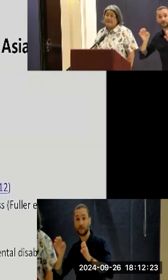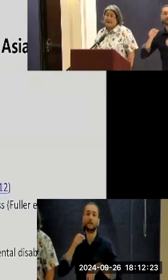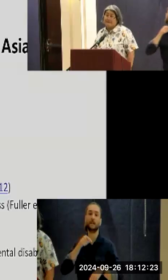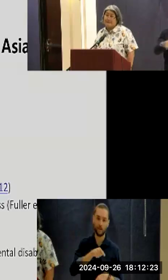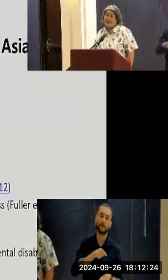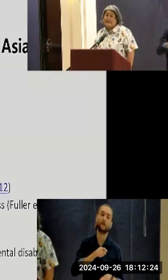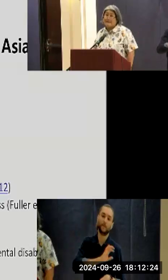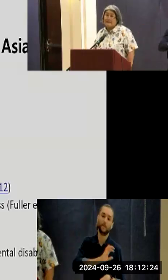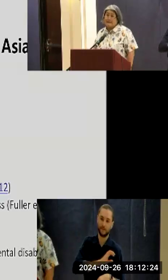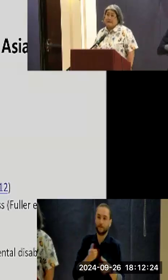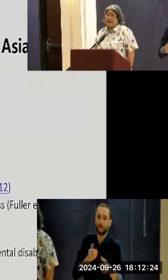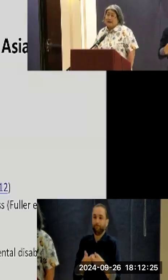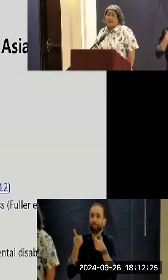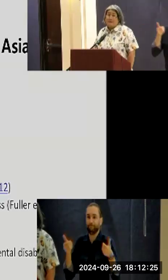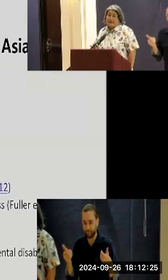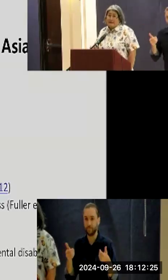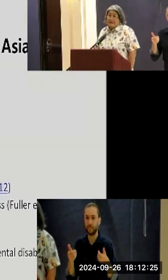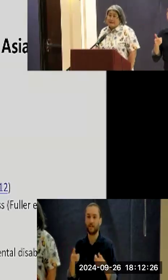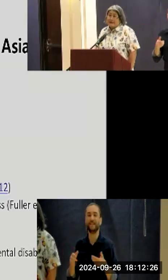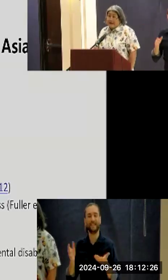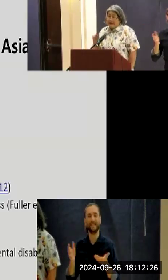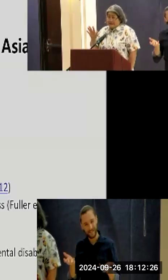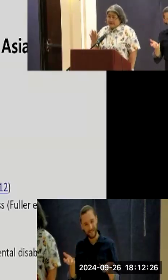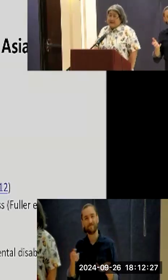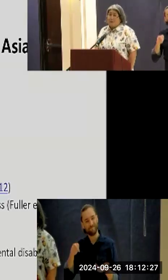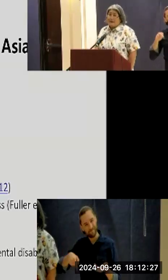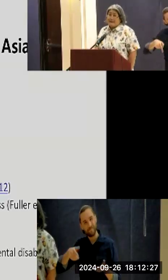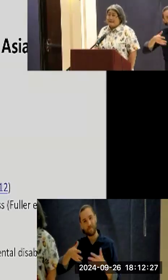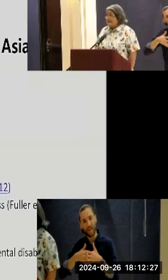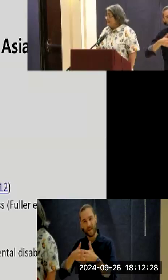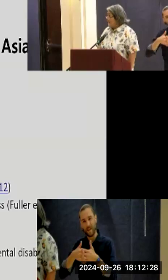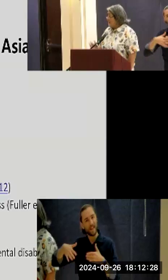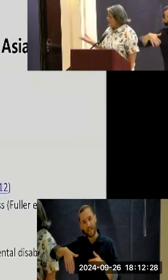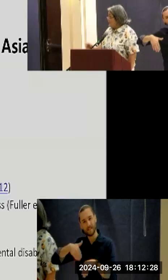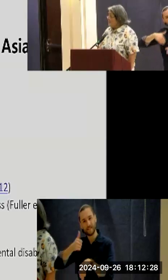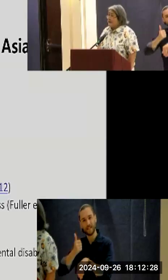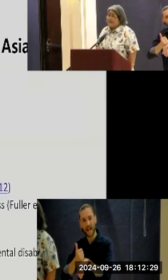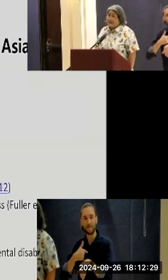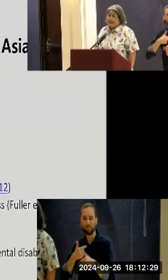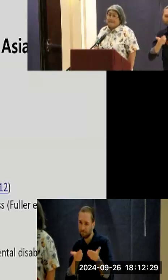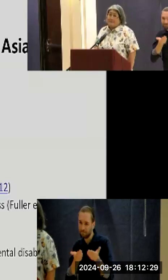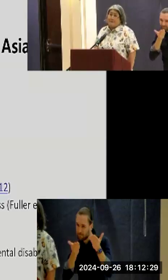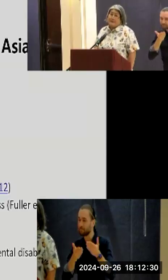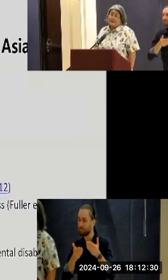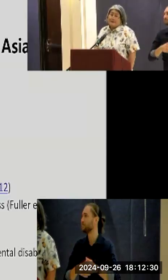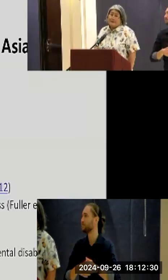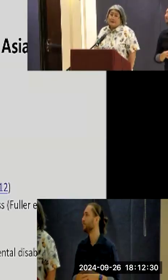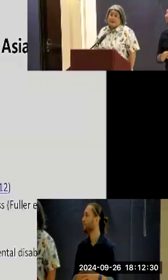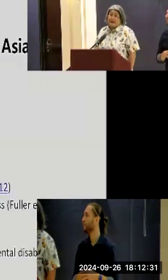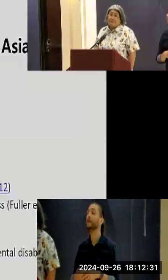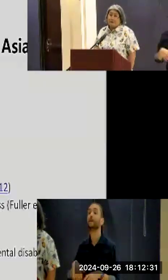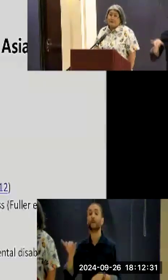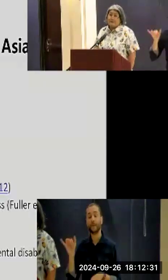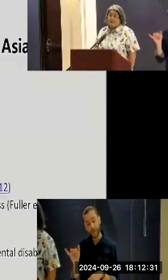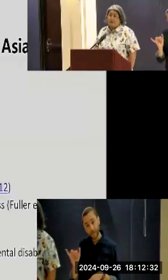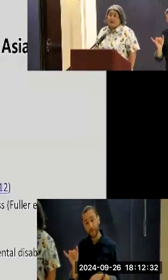direct responses. There are organizations, as brought up by the people who introduced, who are trying to